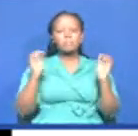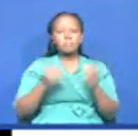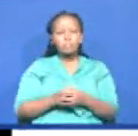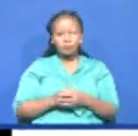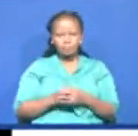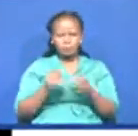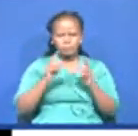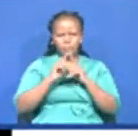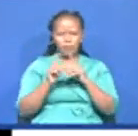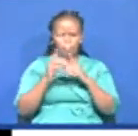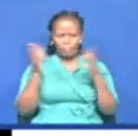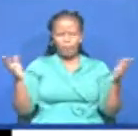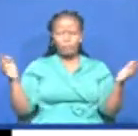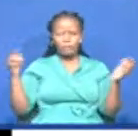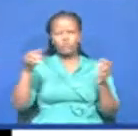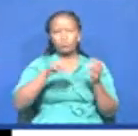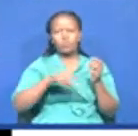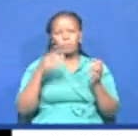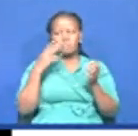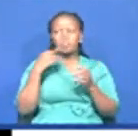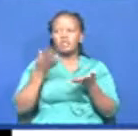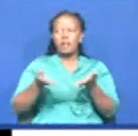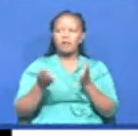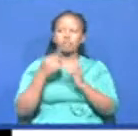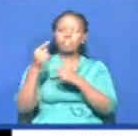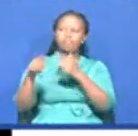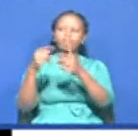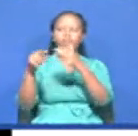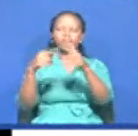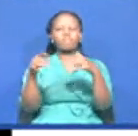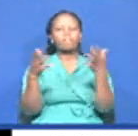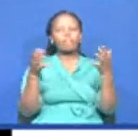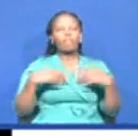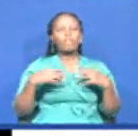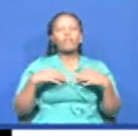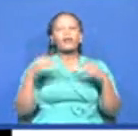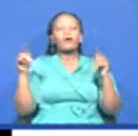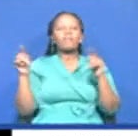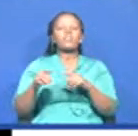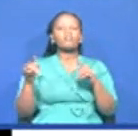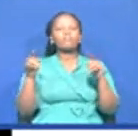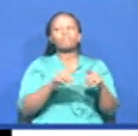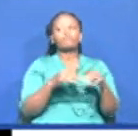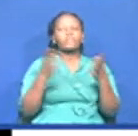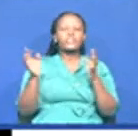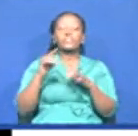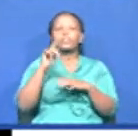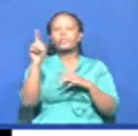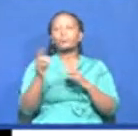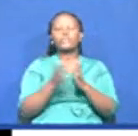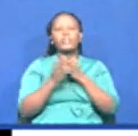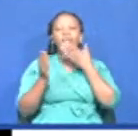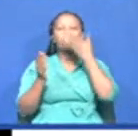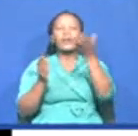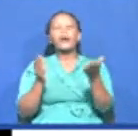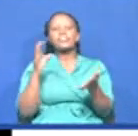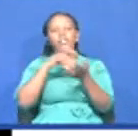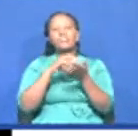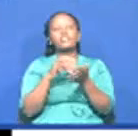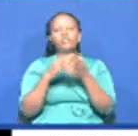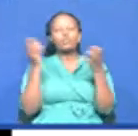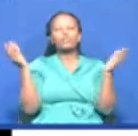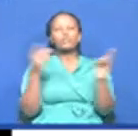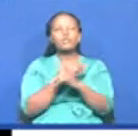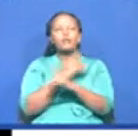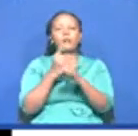are seeing currently underway is just a short Q&A situation between the stakeholders as well